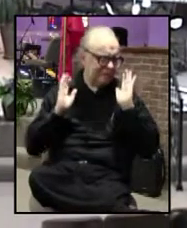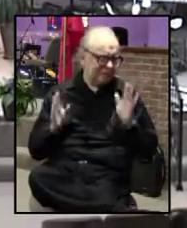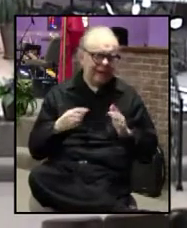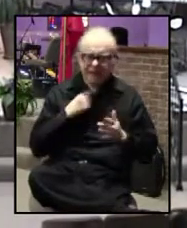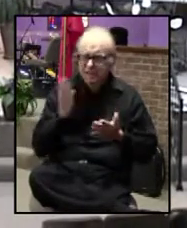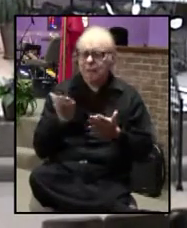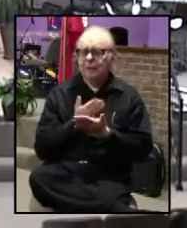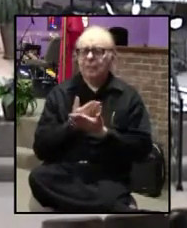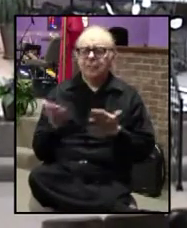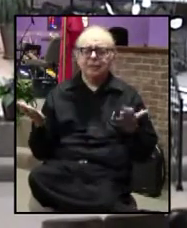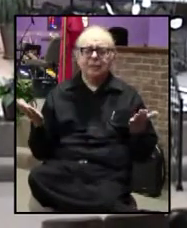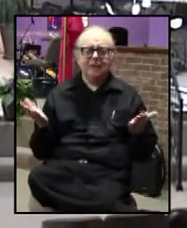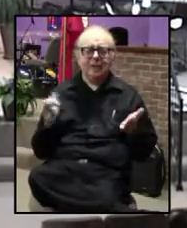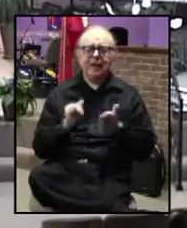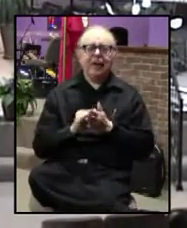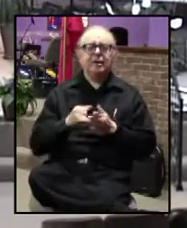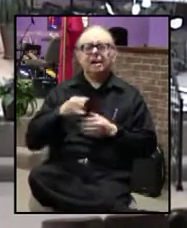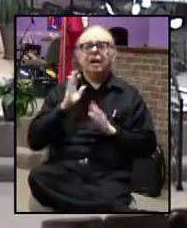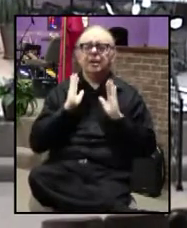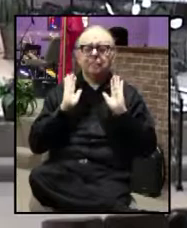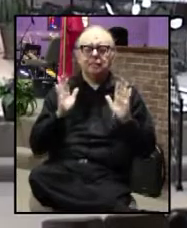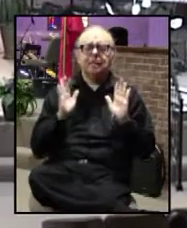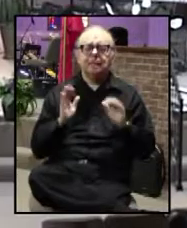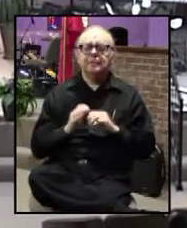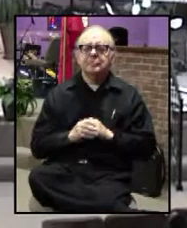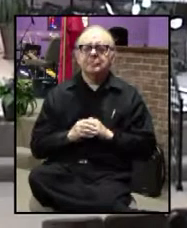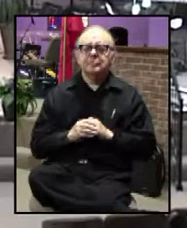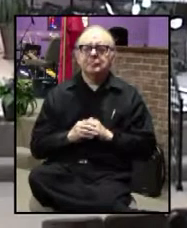I tell you all this? Can I tell you this?